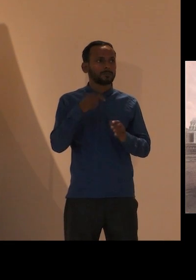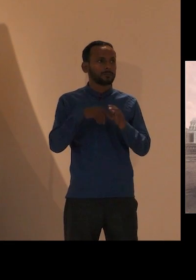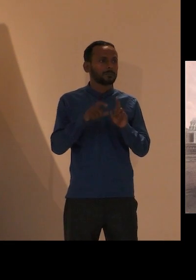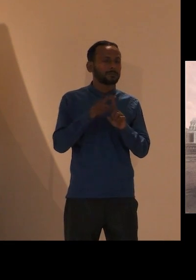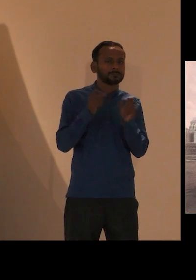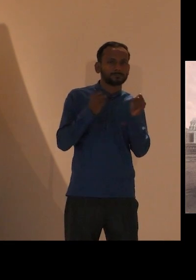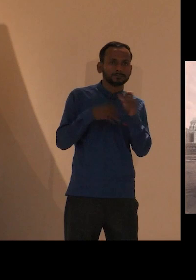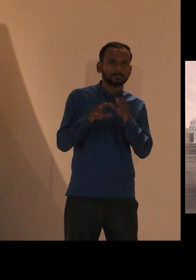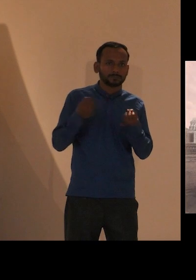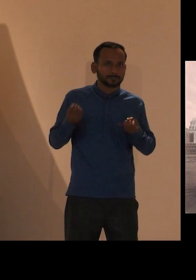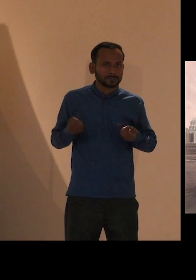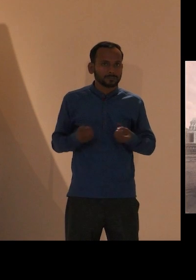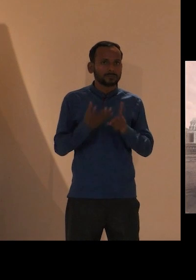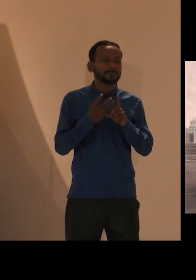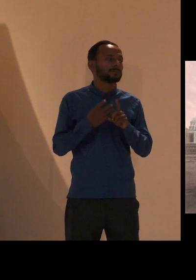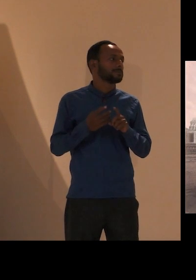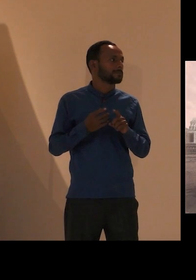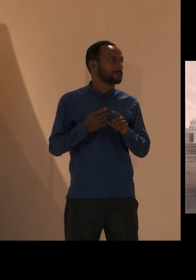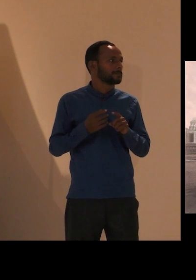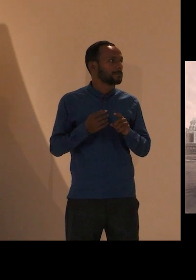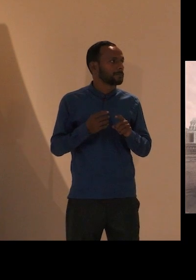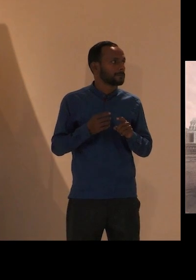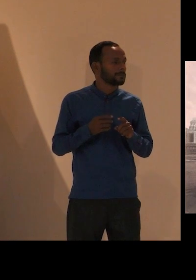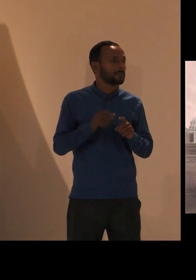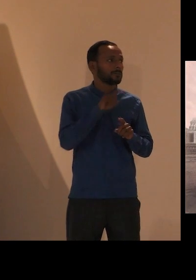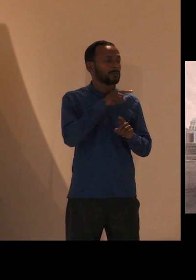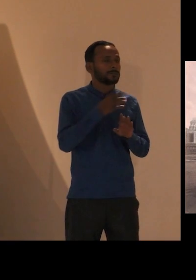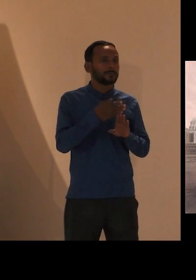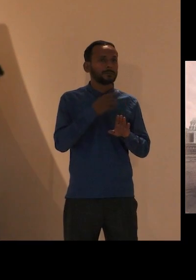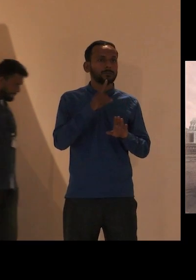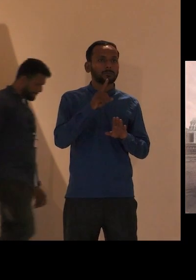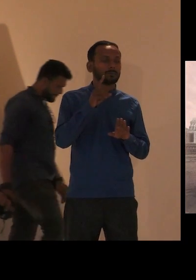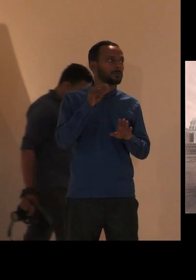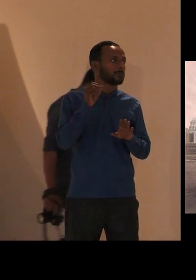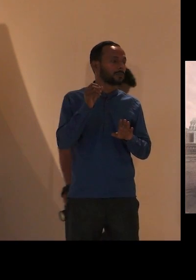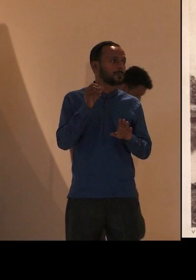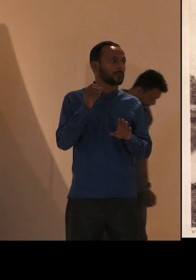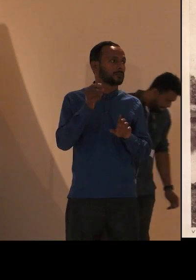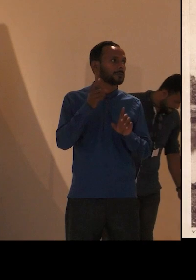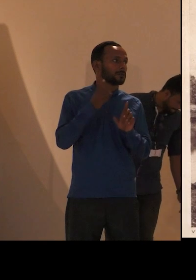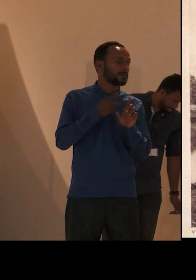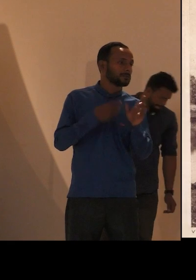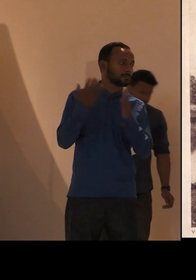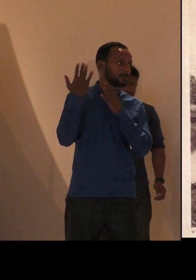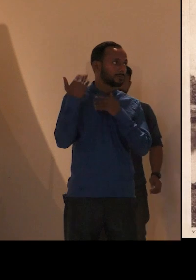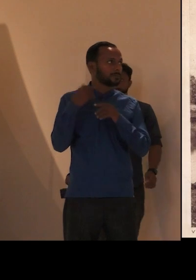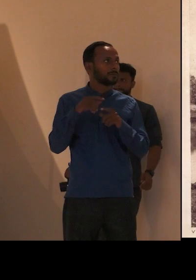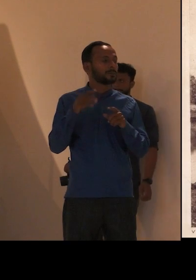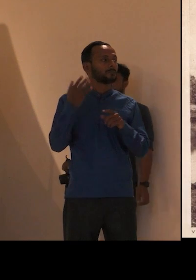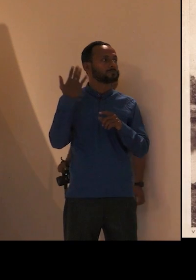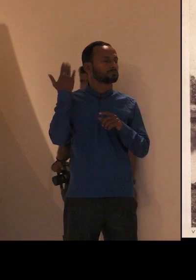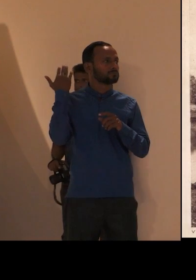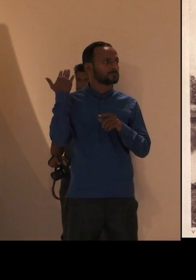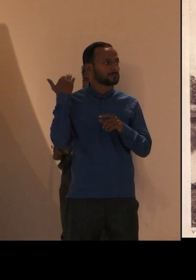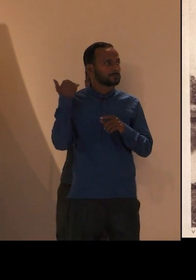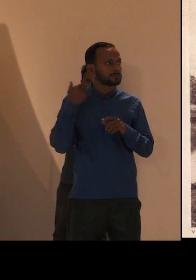right is a photograph taken 100 years later. And if you look back on the nature of the Victoria Memorial